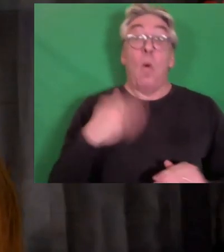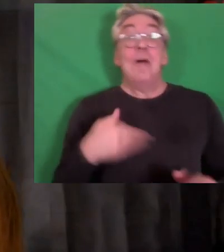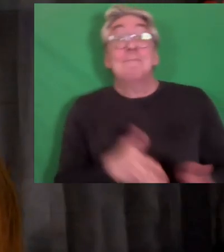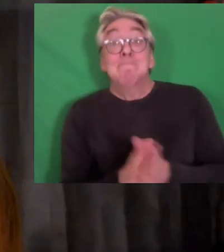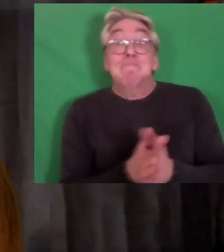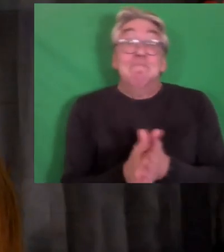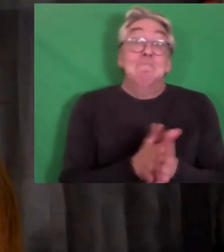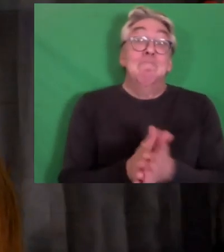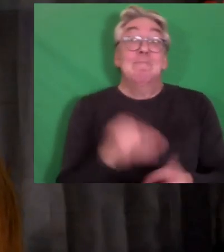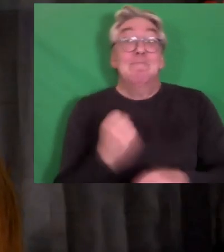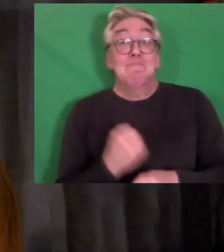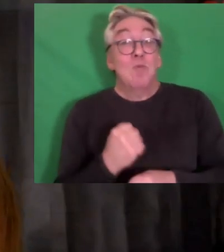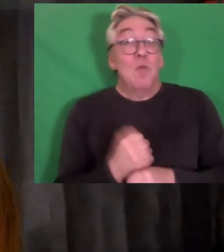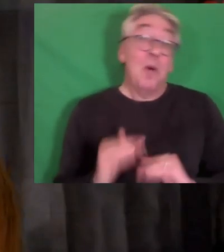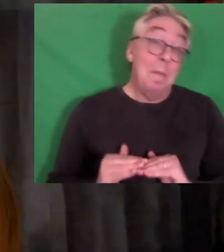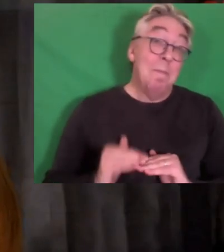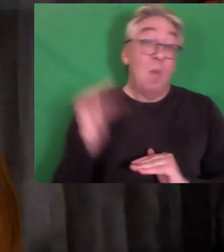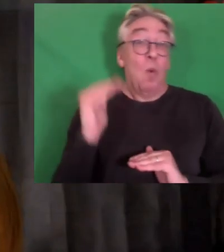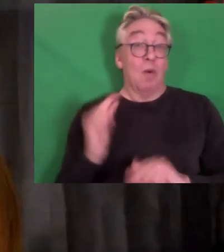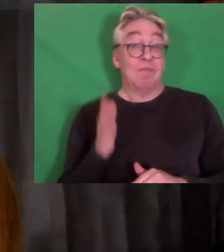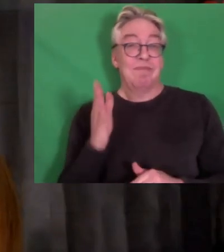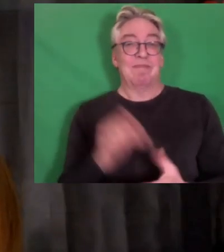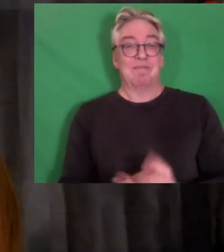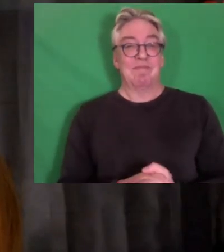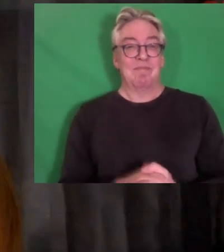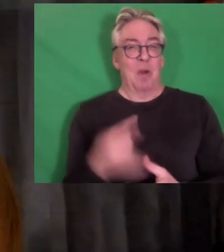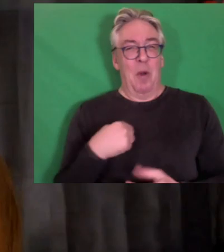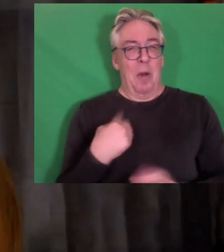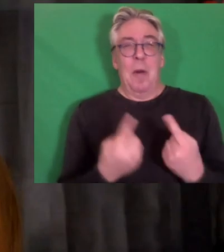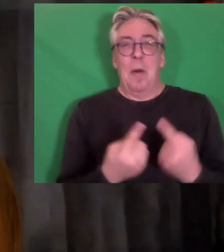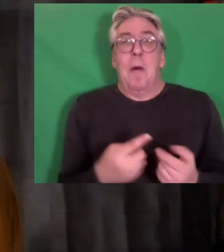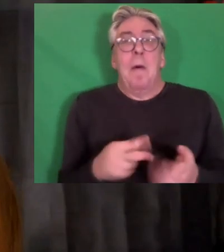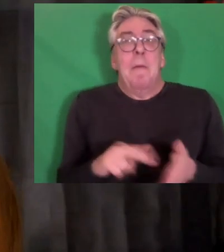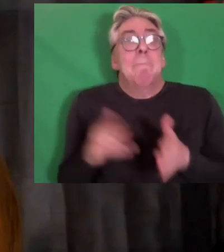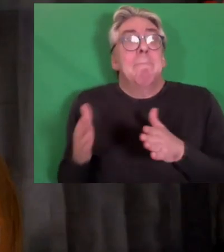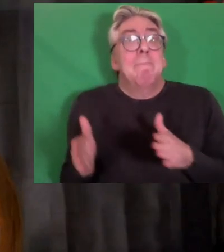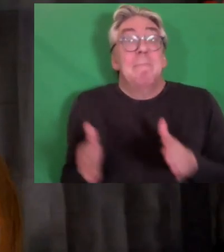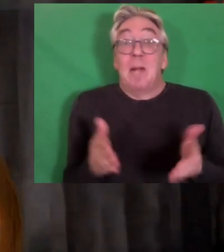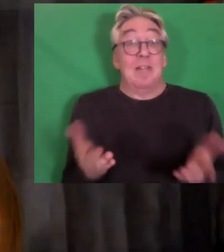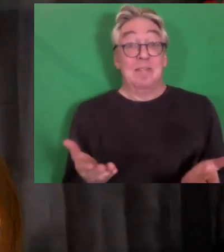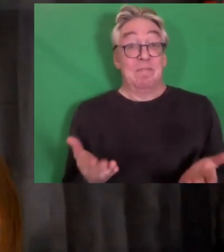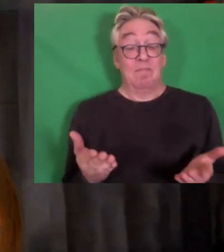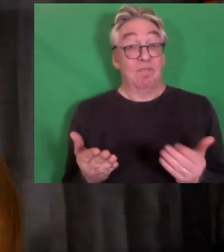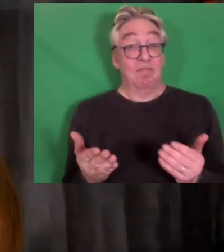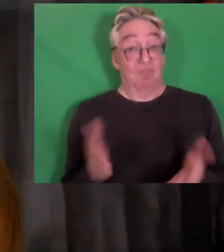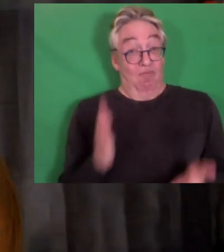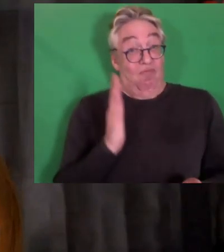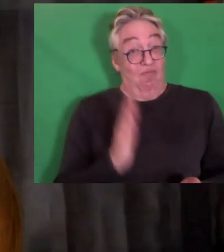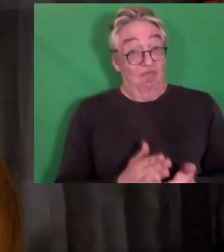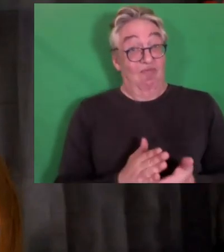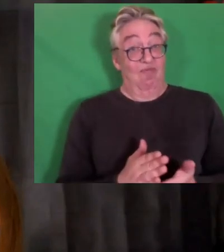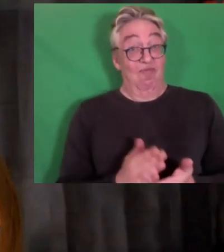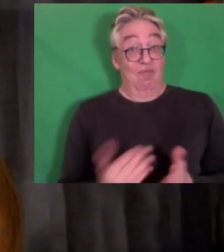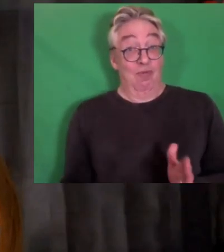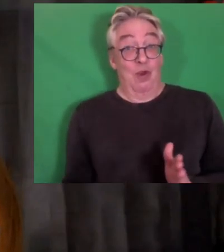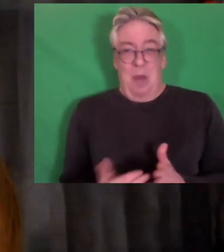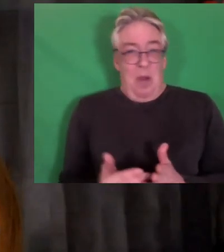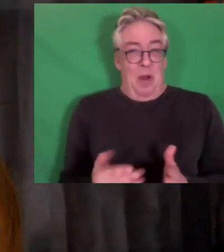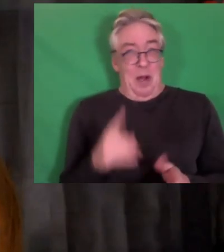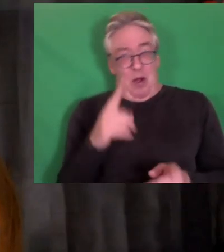will turn out in the future, but our plans, of course, are to repeat that as a series. We're not completely sure, but we are thinking